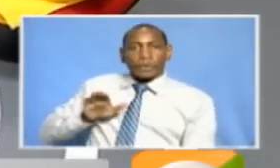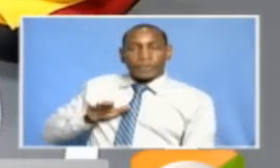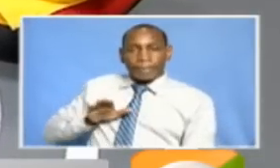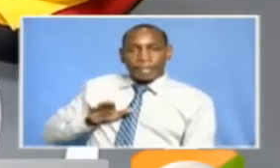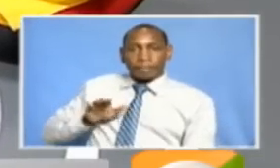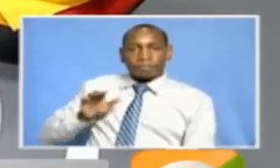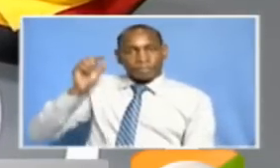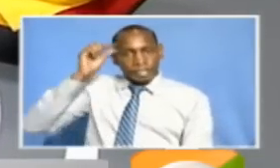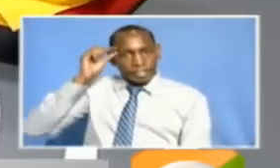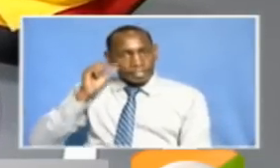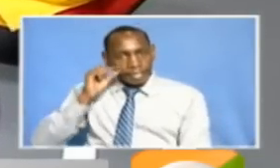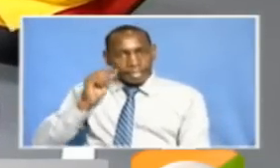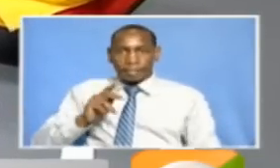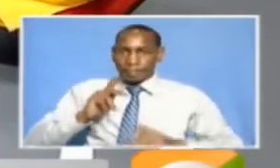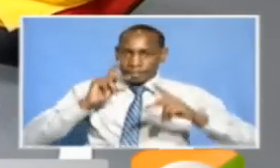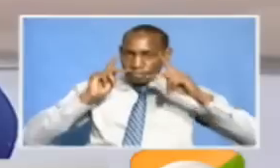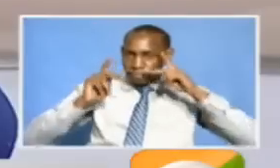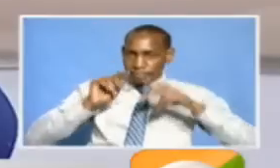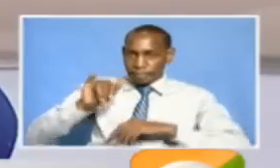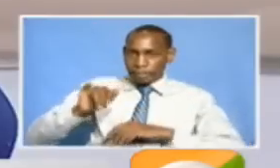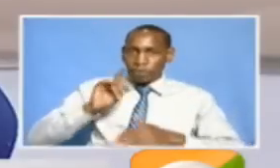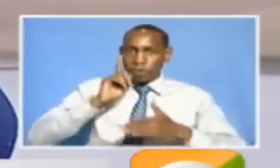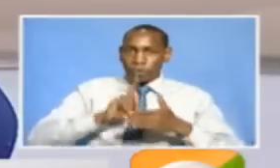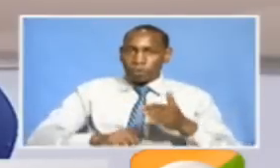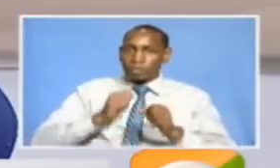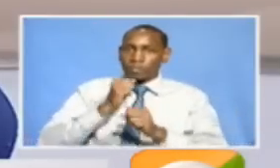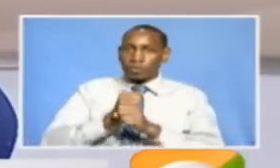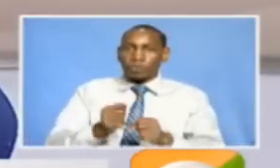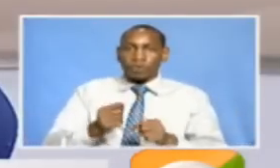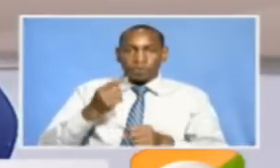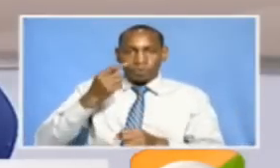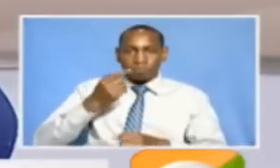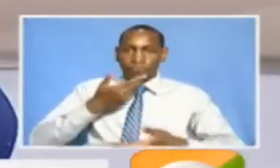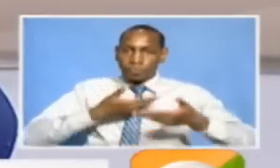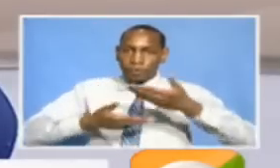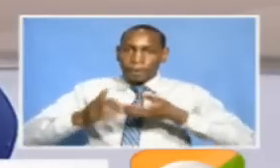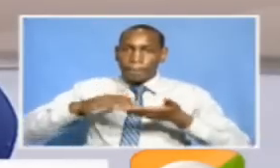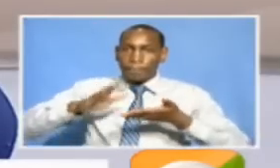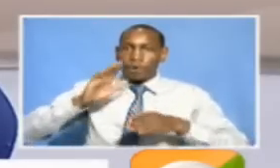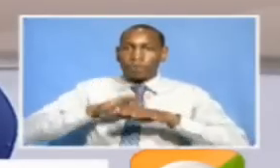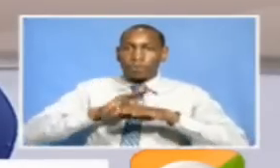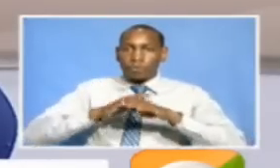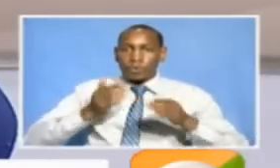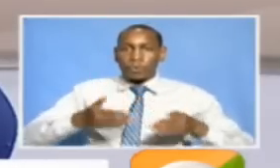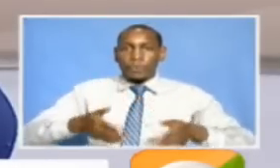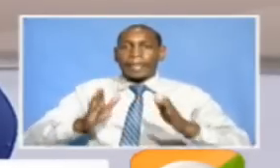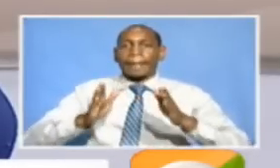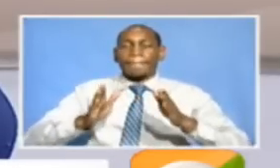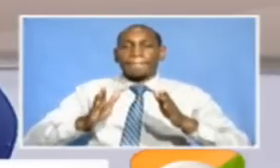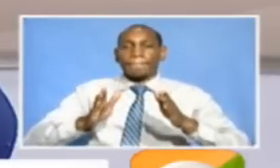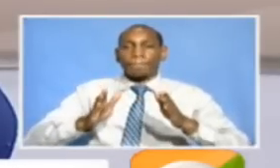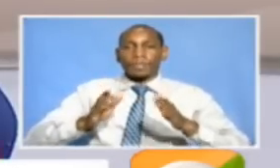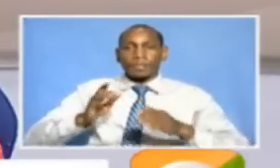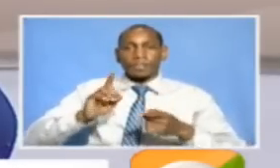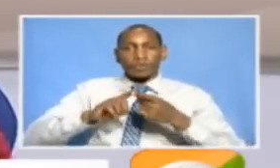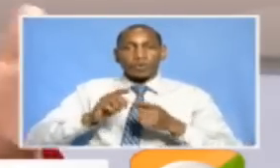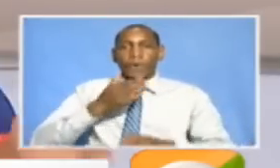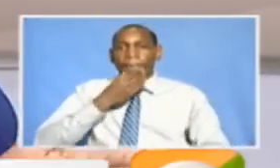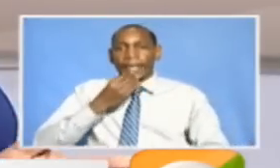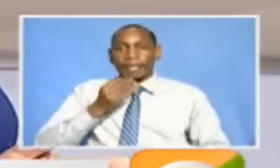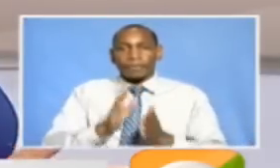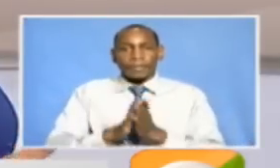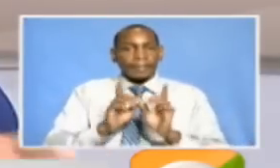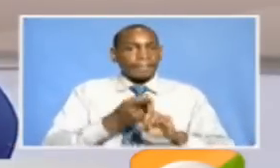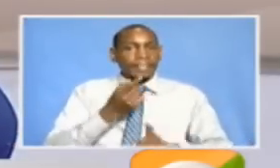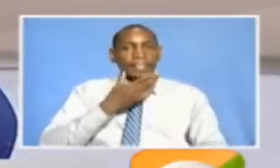gender. In your view, what needs to still be done to communicate in a more effective way to young men? And I'm assuming now first